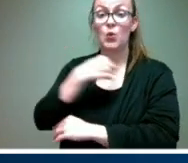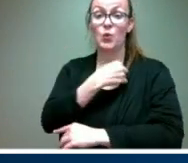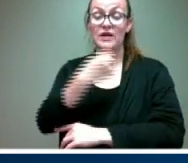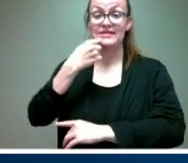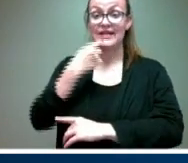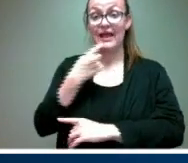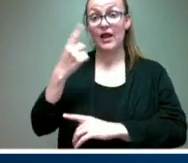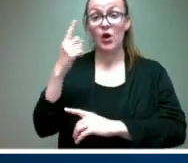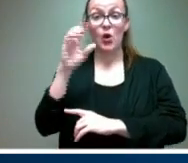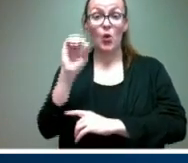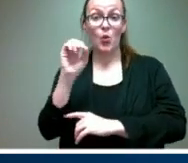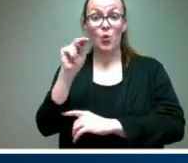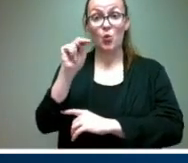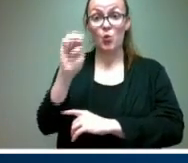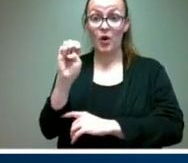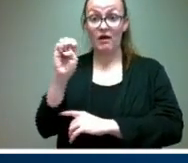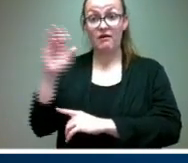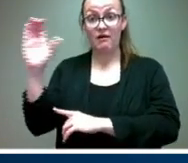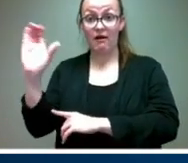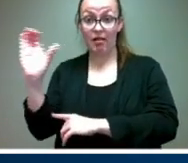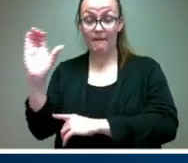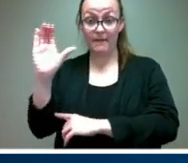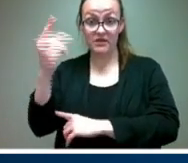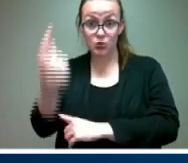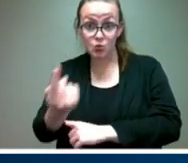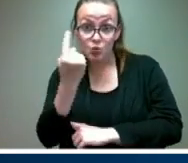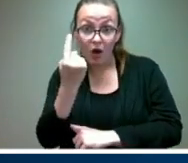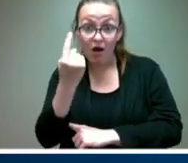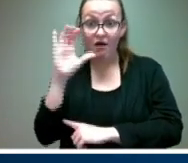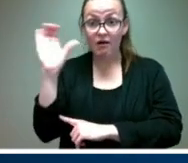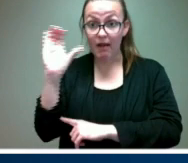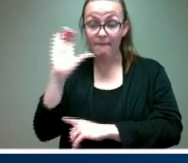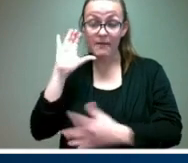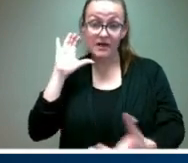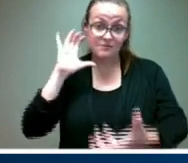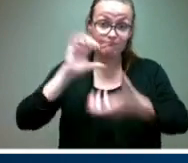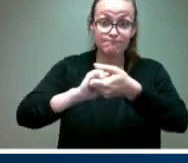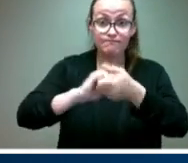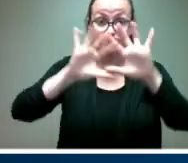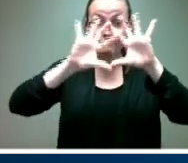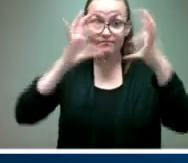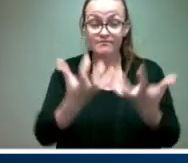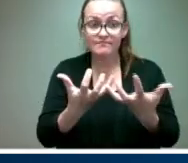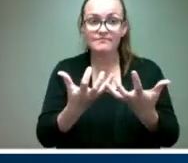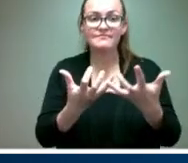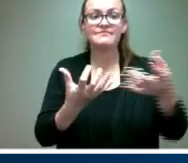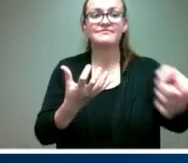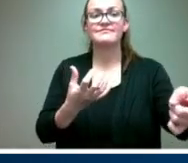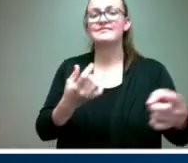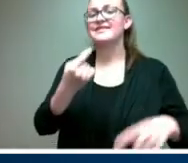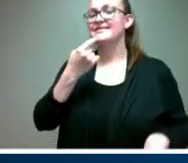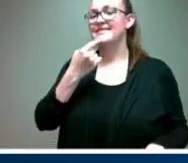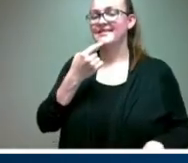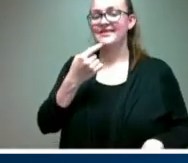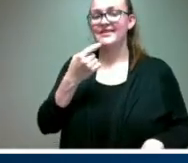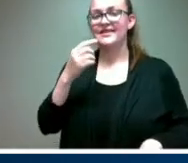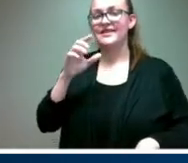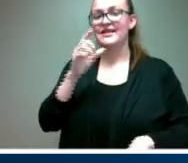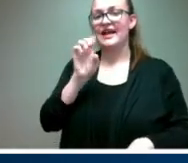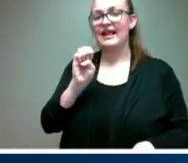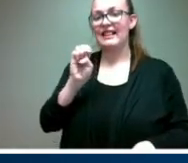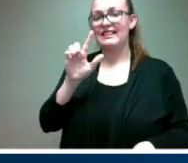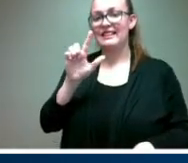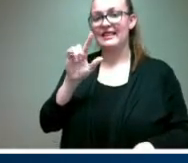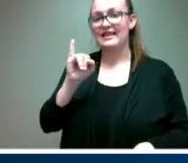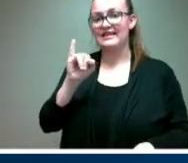what that is. Well, thank you. I'm sorry if you hear, it sounds like there's a cannonball rolling in my house. My toddler is